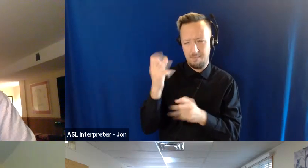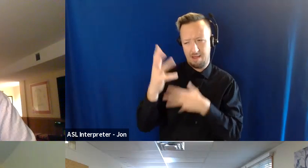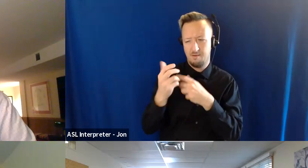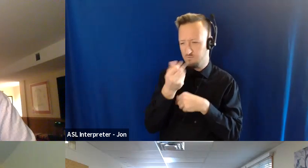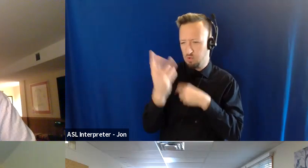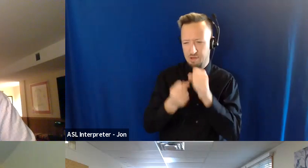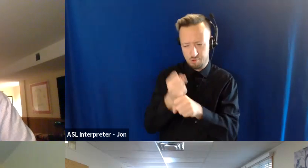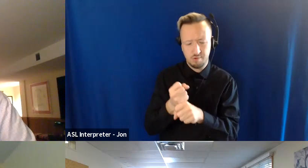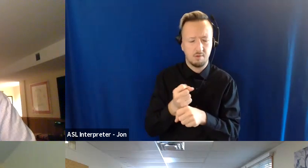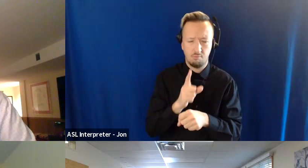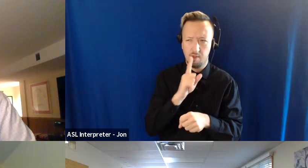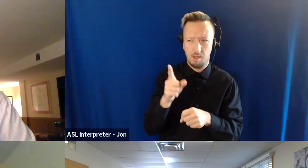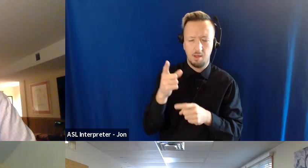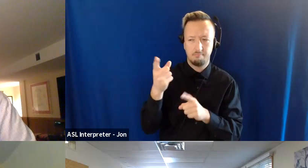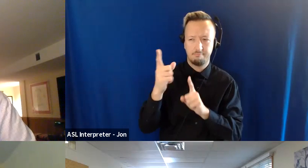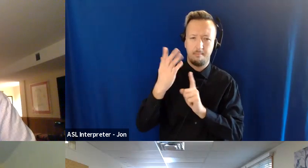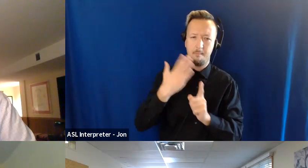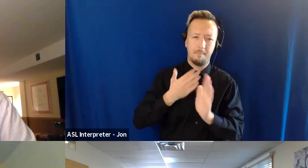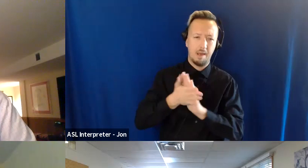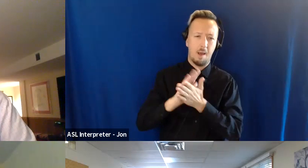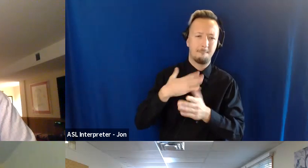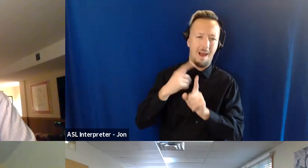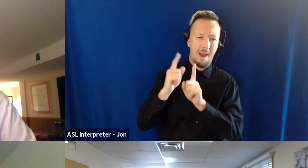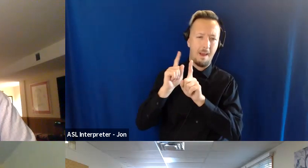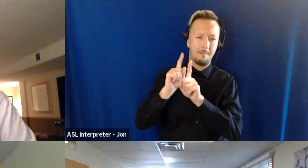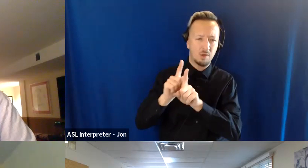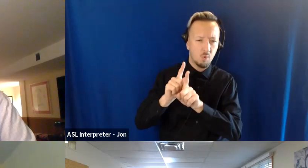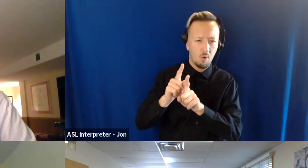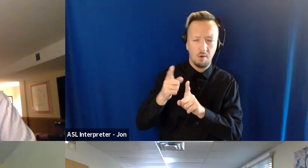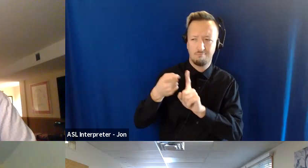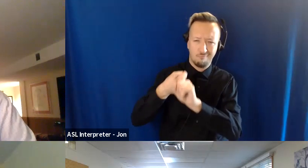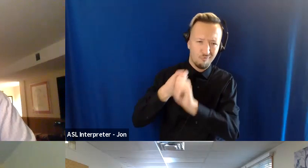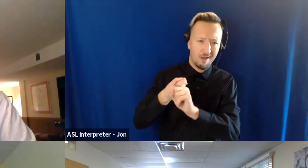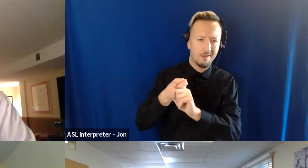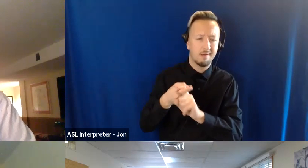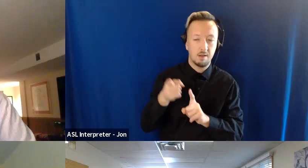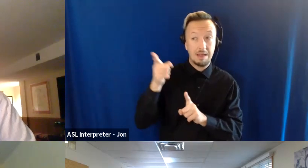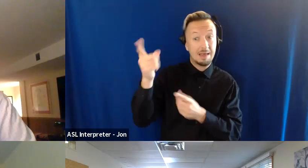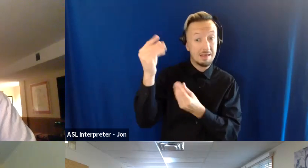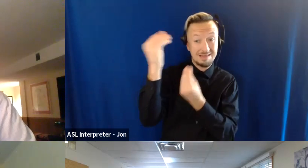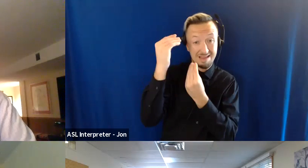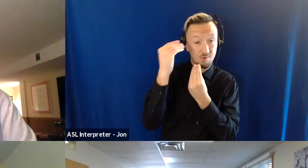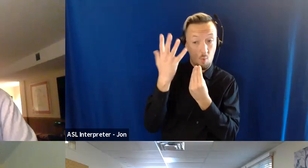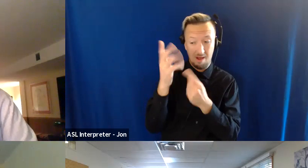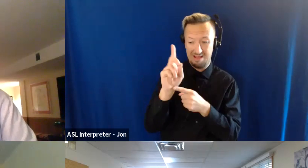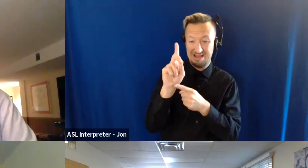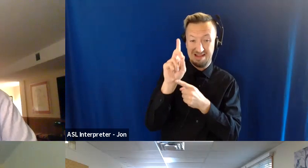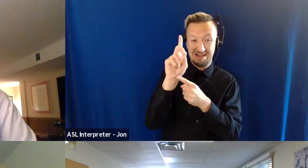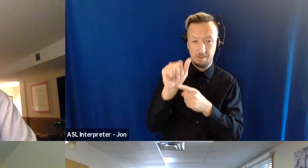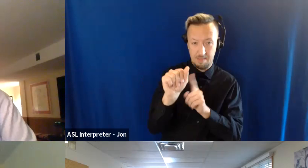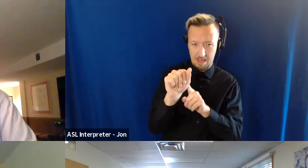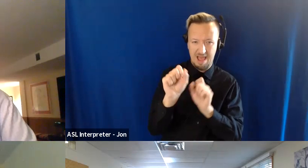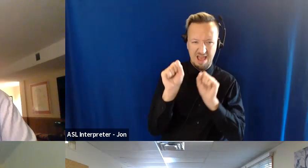and a friend. And he taught me one very, very important thing, and that is that disability can make you very